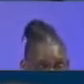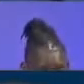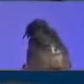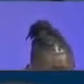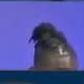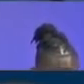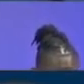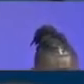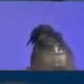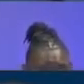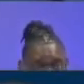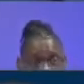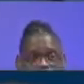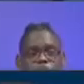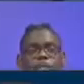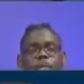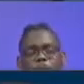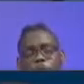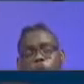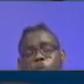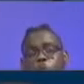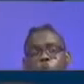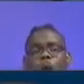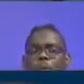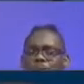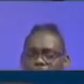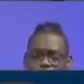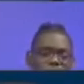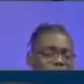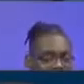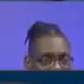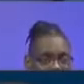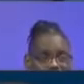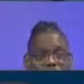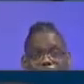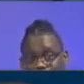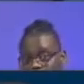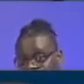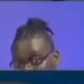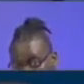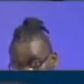cases of Omicron, one from the Puerto Rico cohort, one from